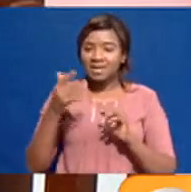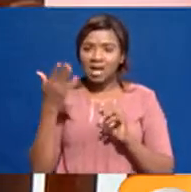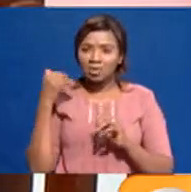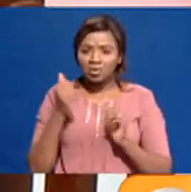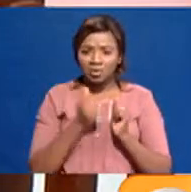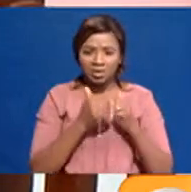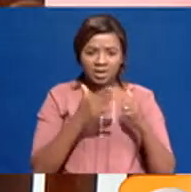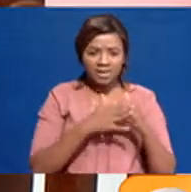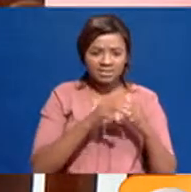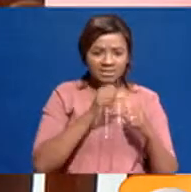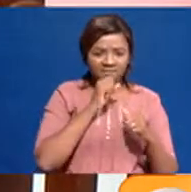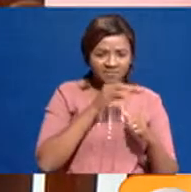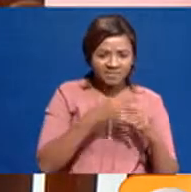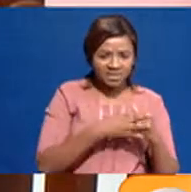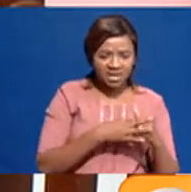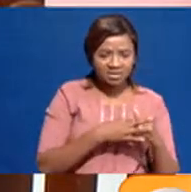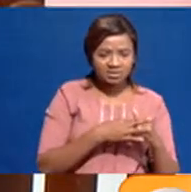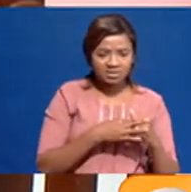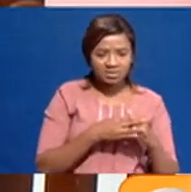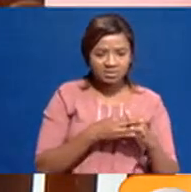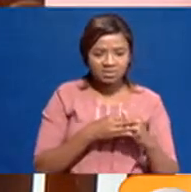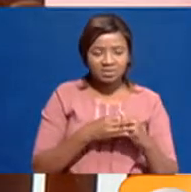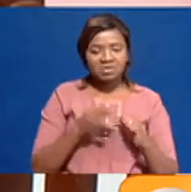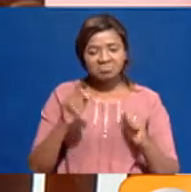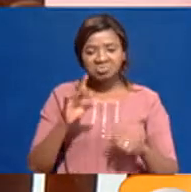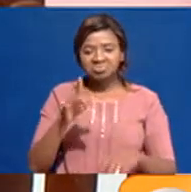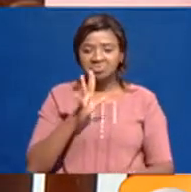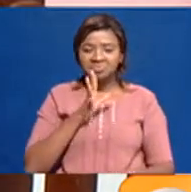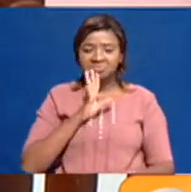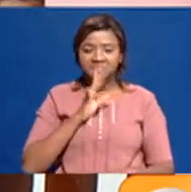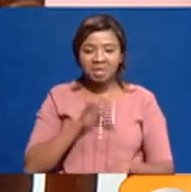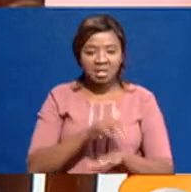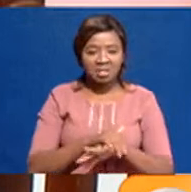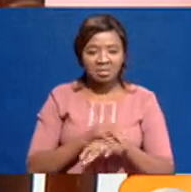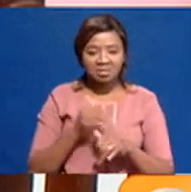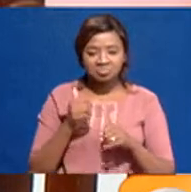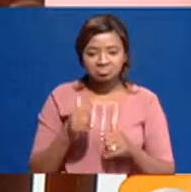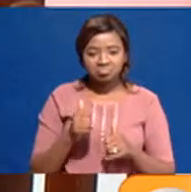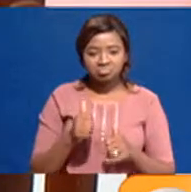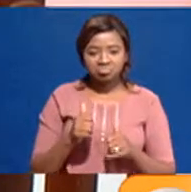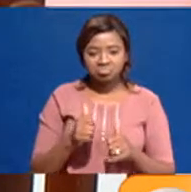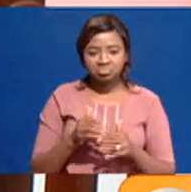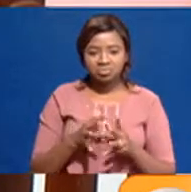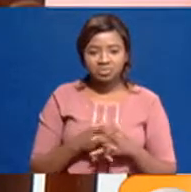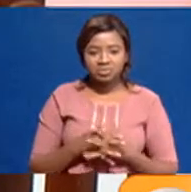1958, the most rigged, where, because you can talk good English, you're given 5 votes.